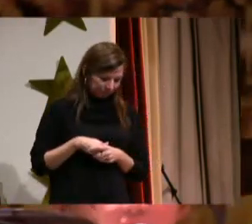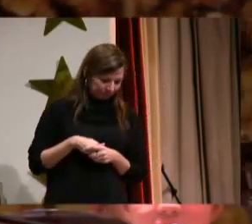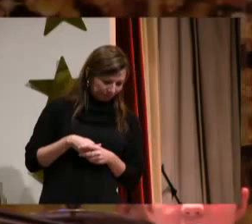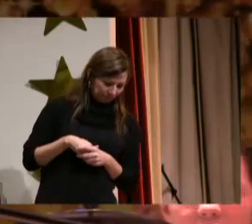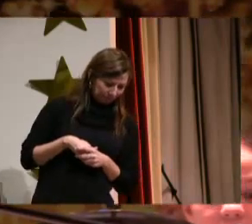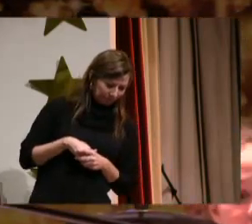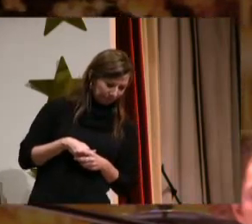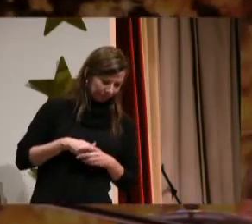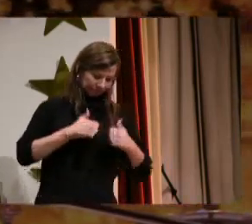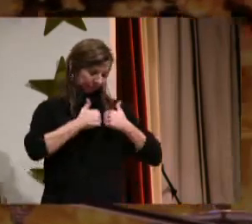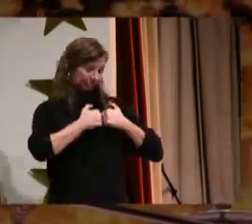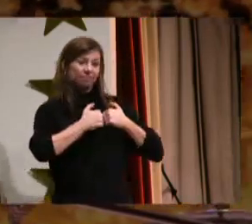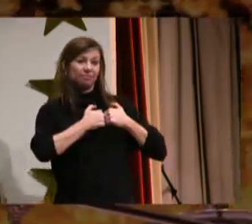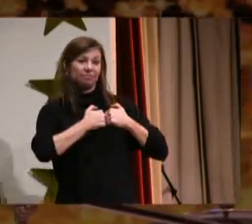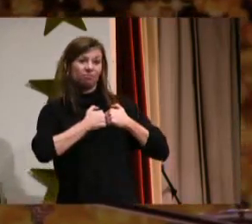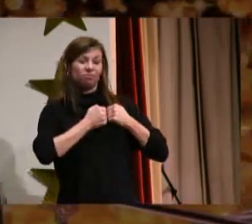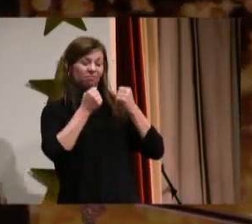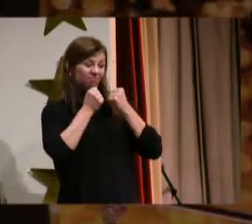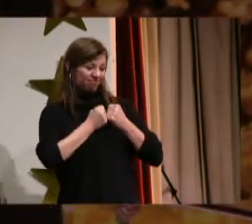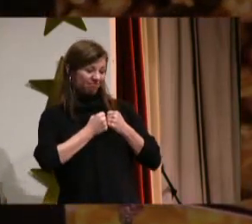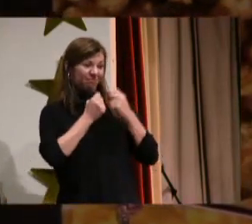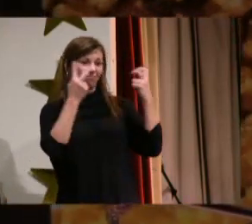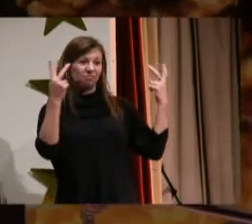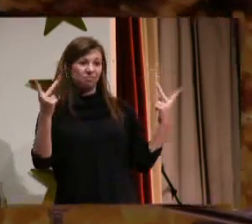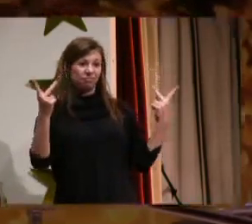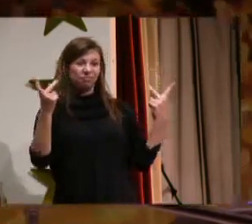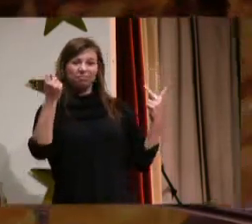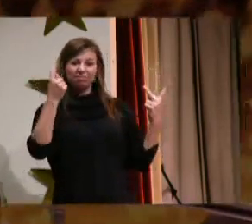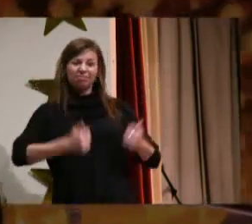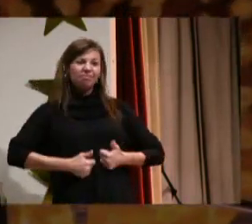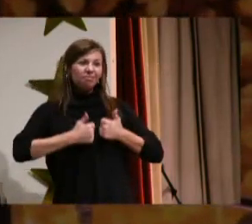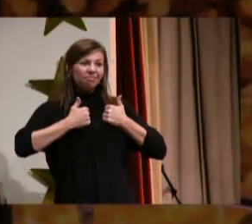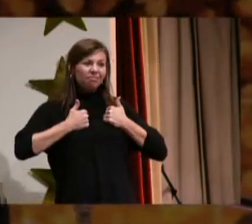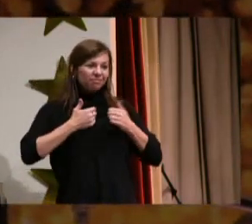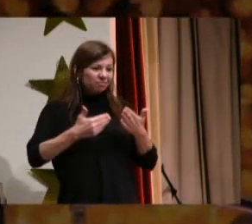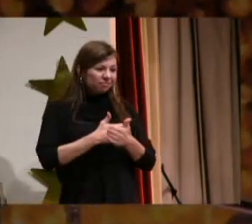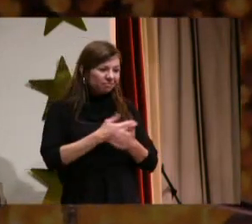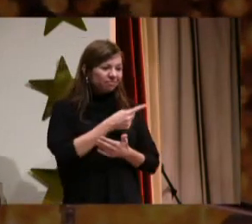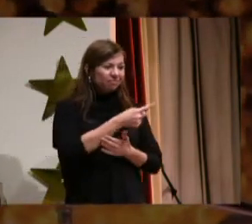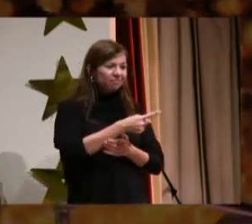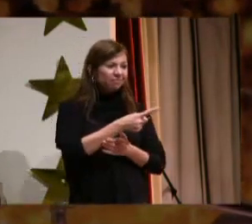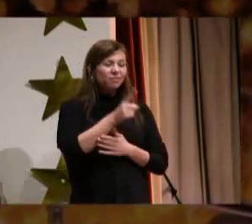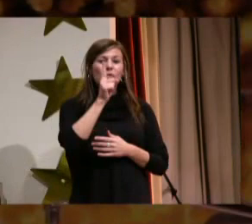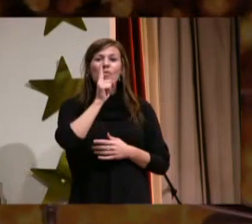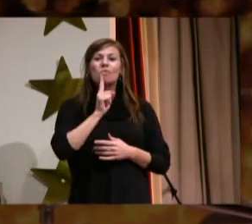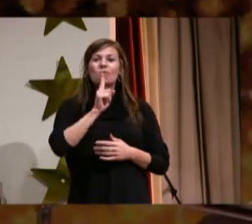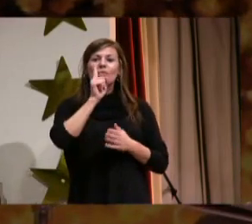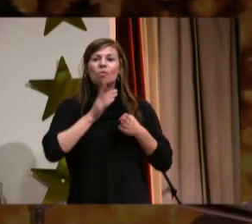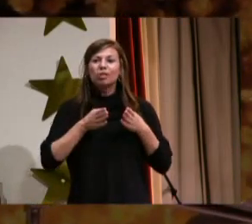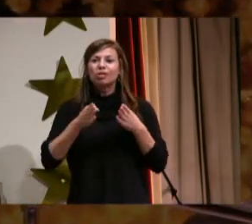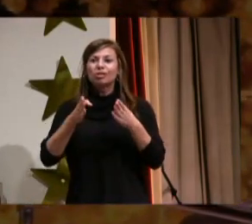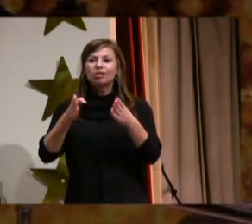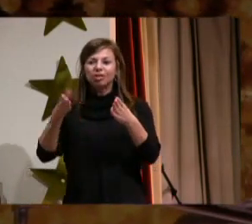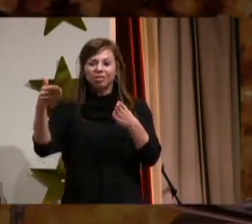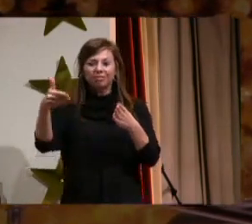Since my baby left me, I found a new place to dwell. It's down at the end of Lonely